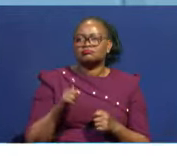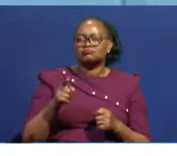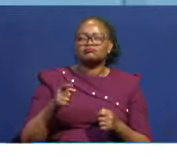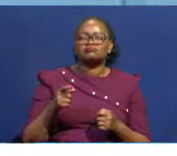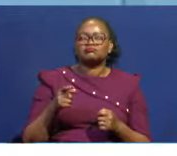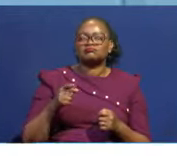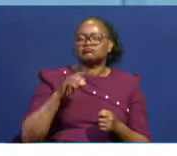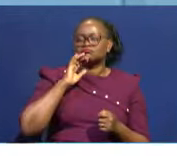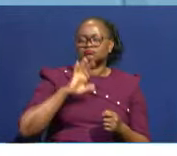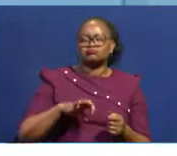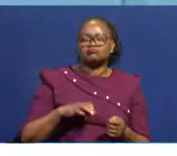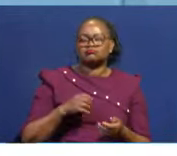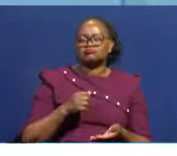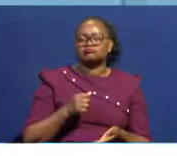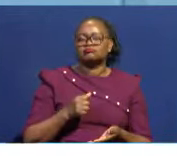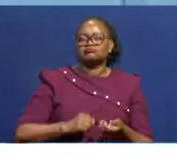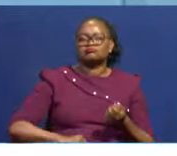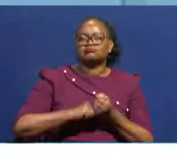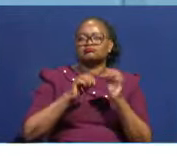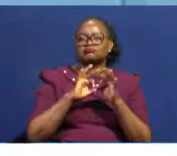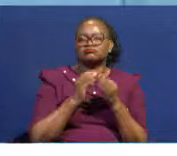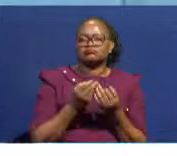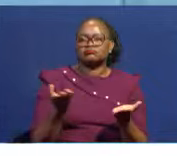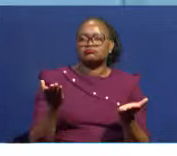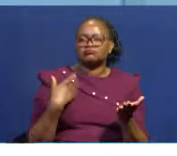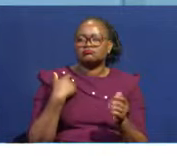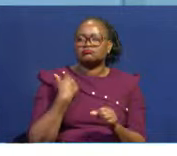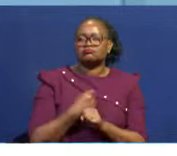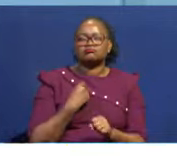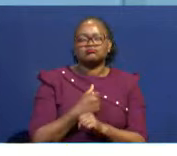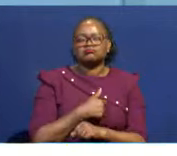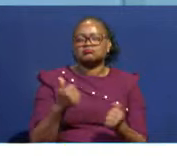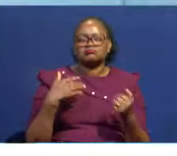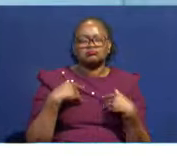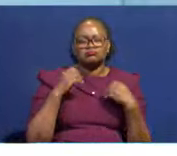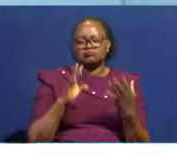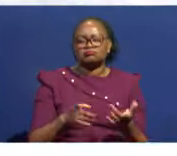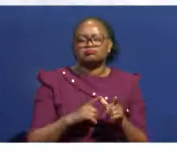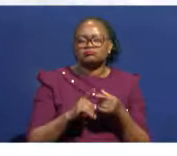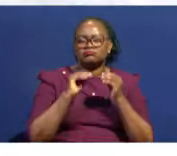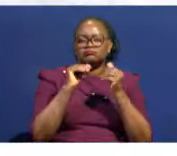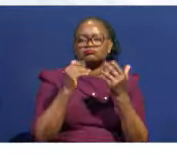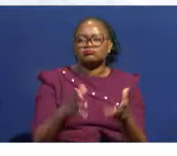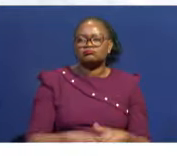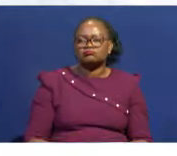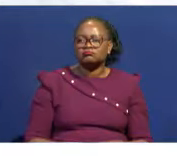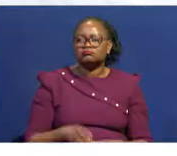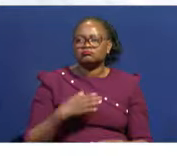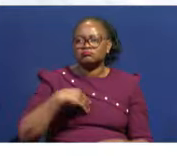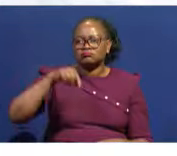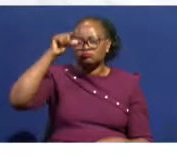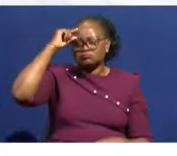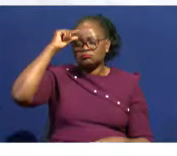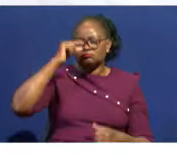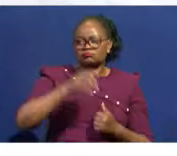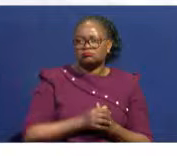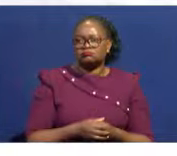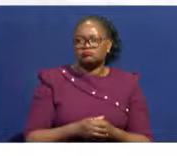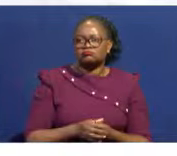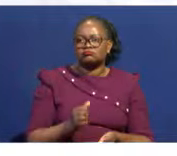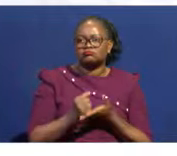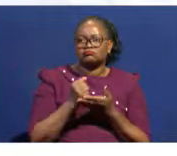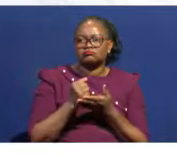ndiye bread ina ya kwake. Mimi sina kazi stable. Atafanya aje? Nataka serikali iangalie kati story ya